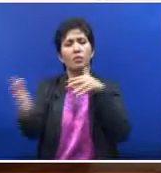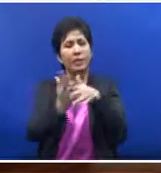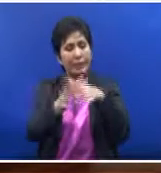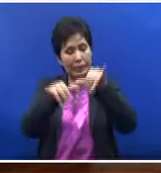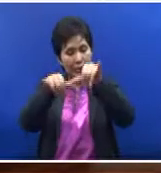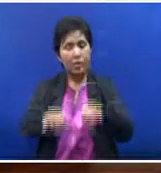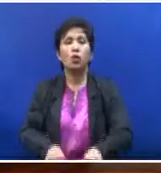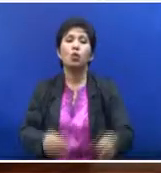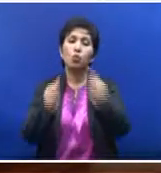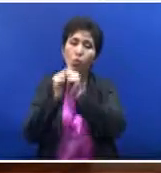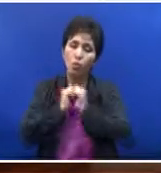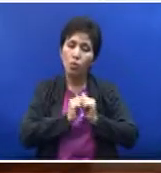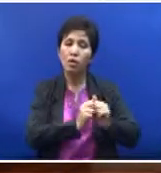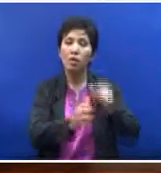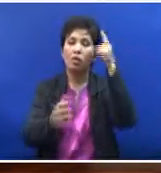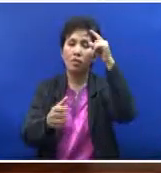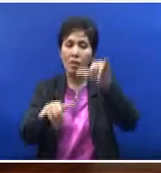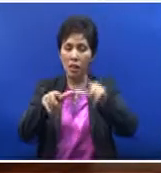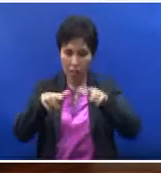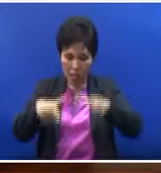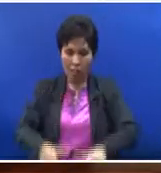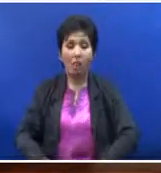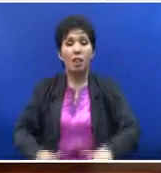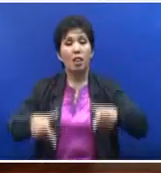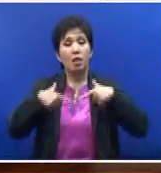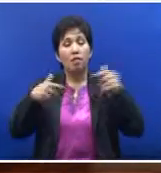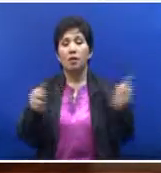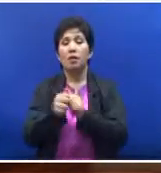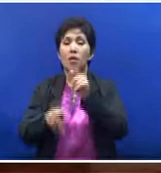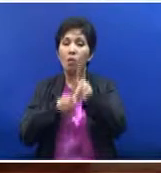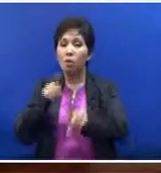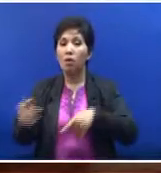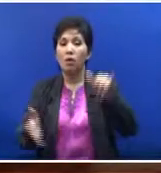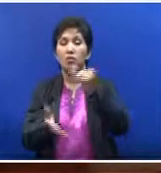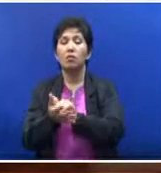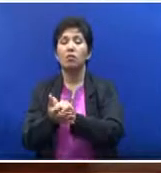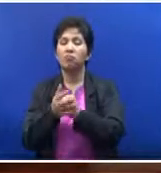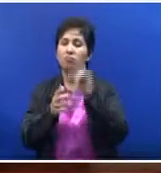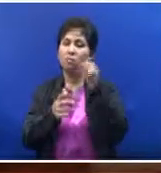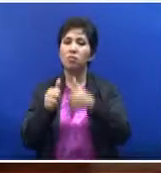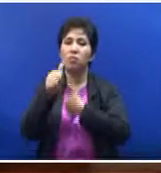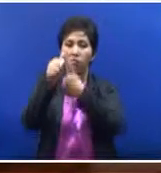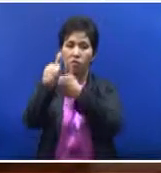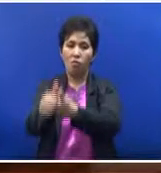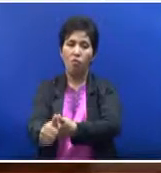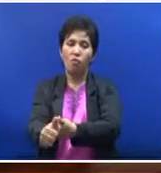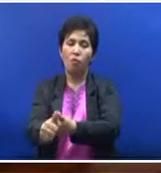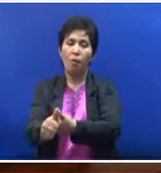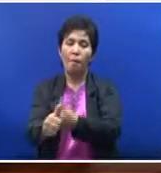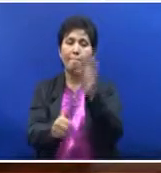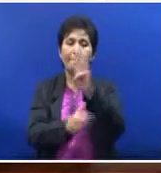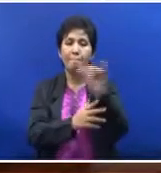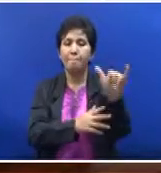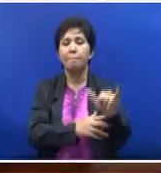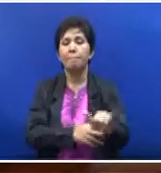together. They have to live with those people. The most important thing, they have to follow whatever been done by the people in